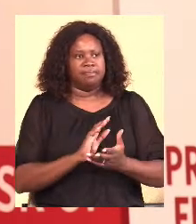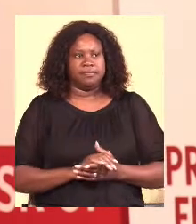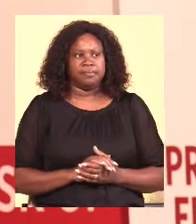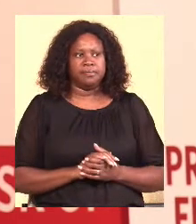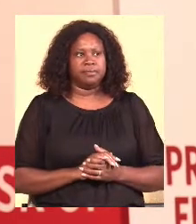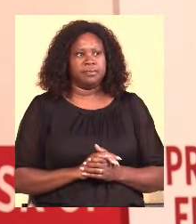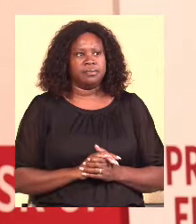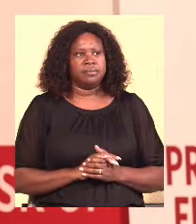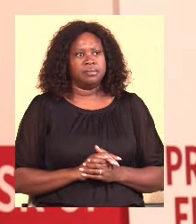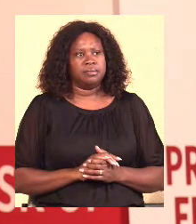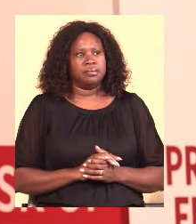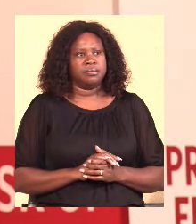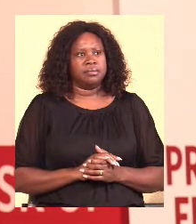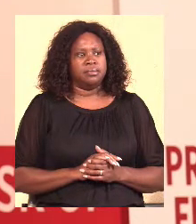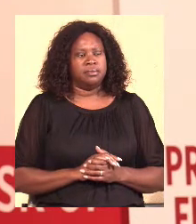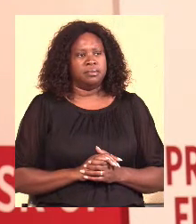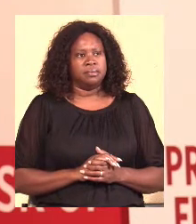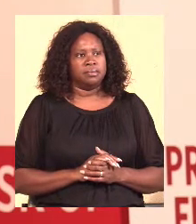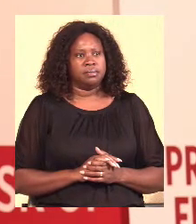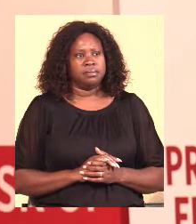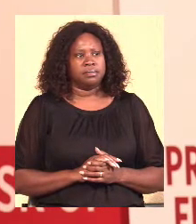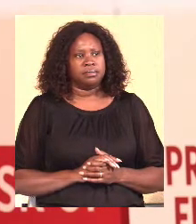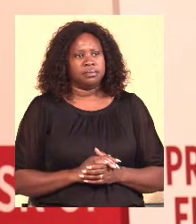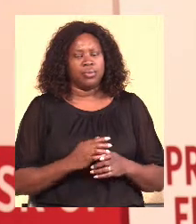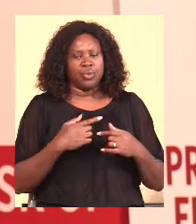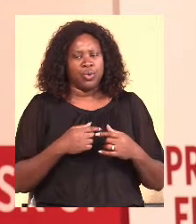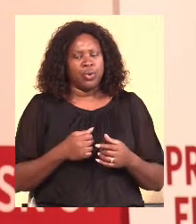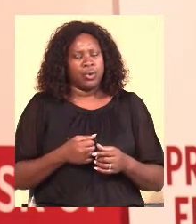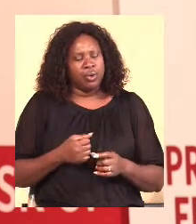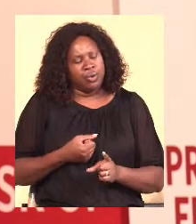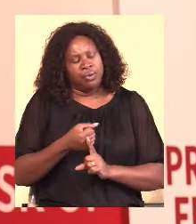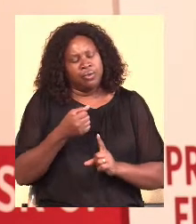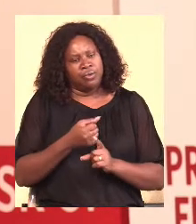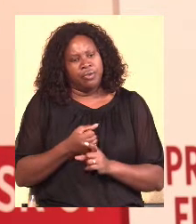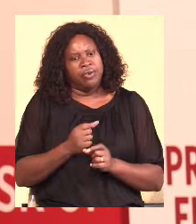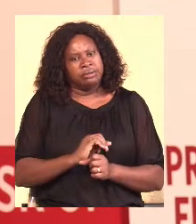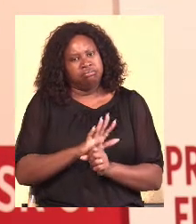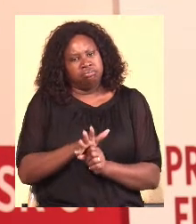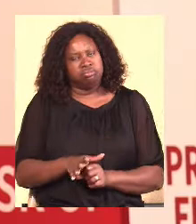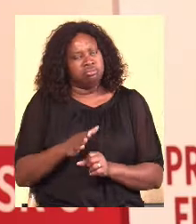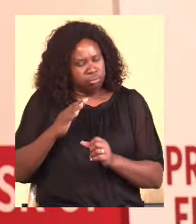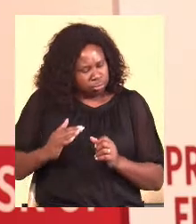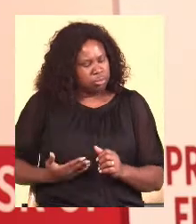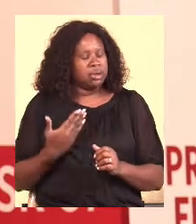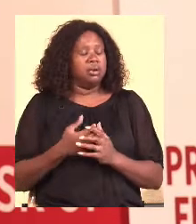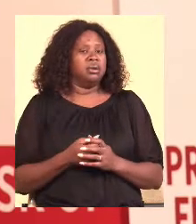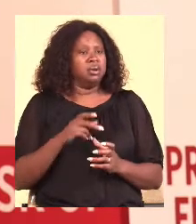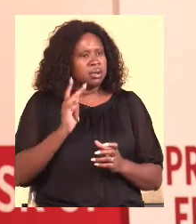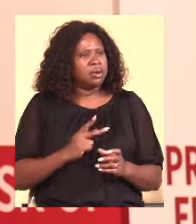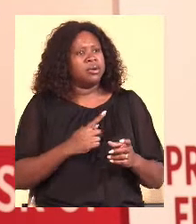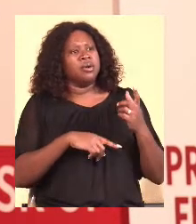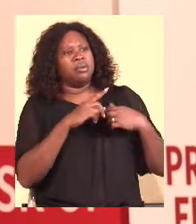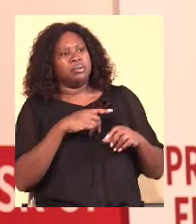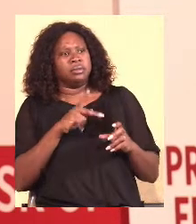that we try really to fight the COVID-19 pandemic. And again, we want to repeat with regard to